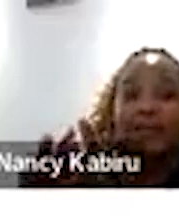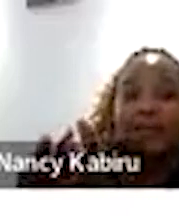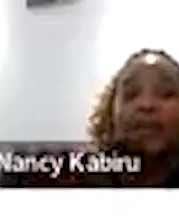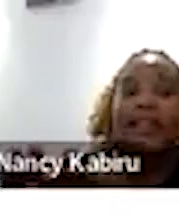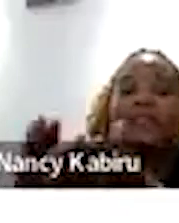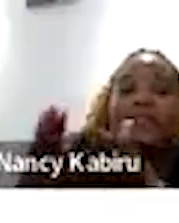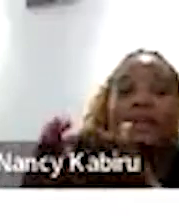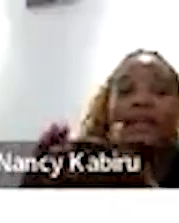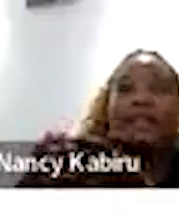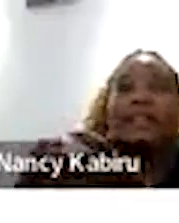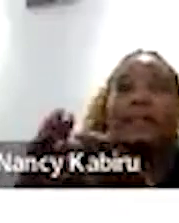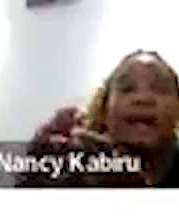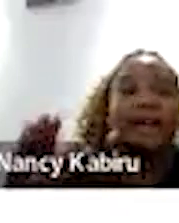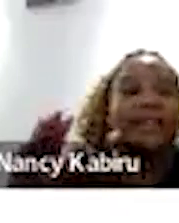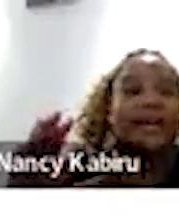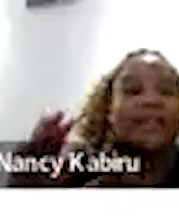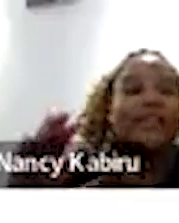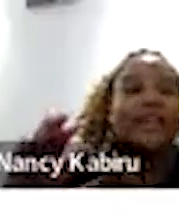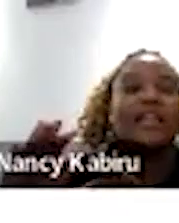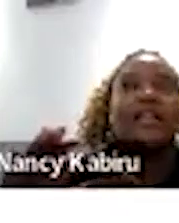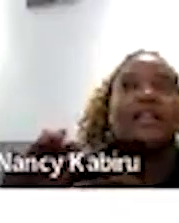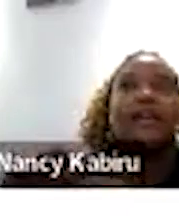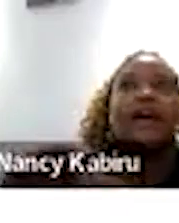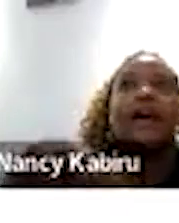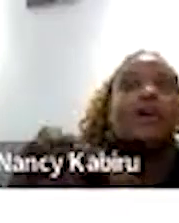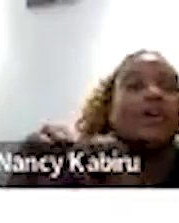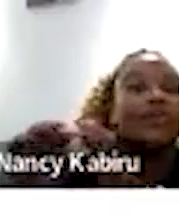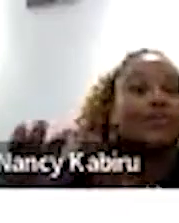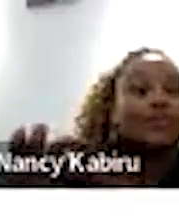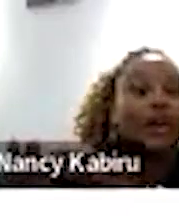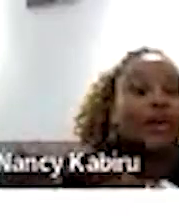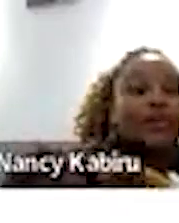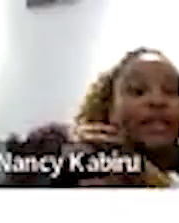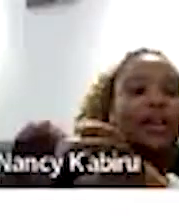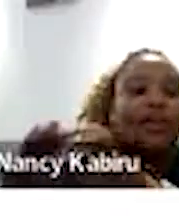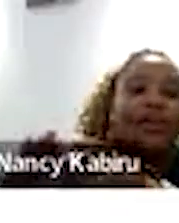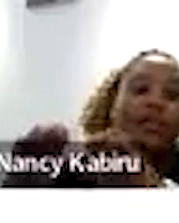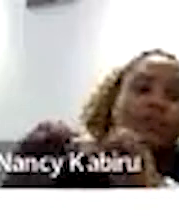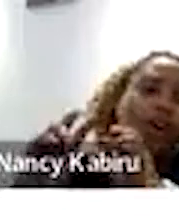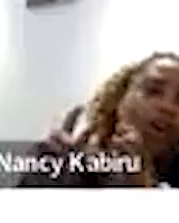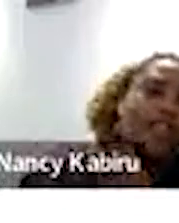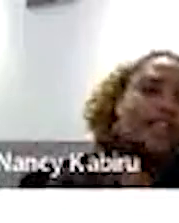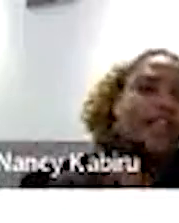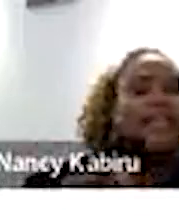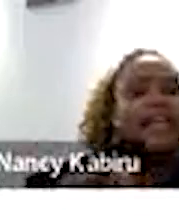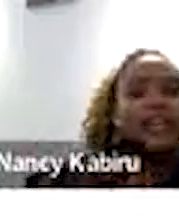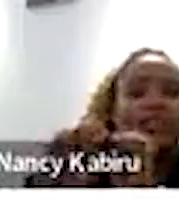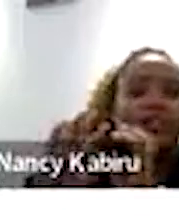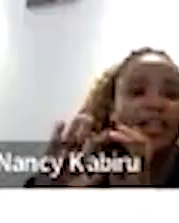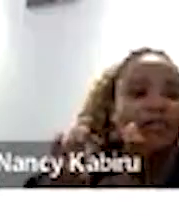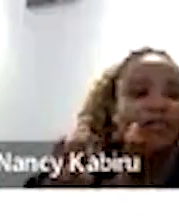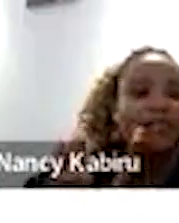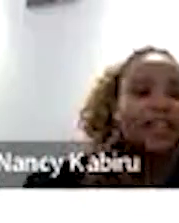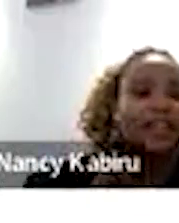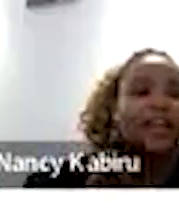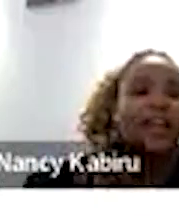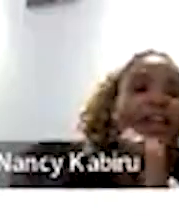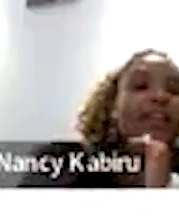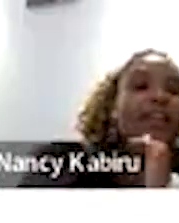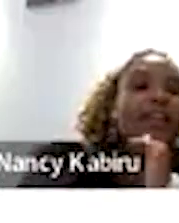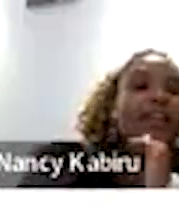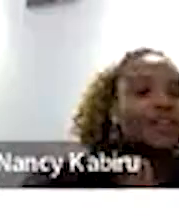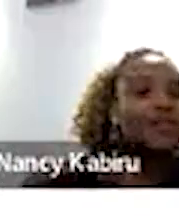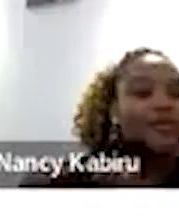this time, the family, the parents have already gone through the whole cycle of, oh, the kids are cute and